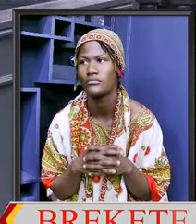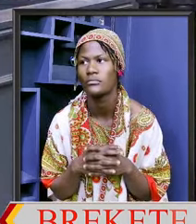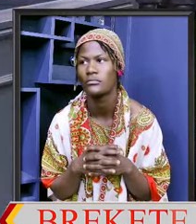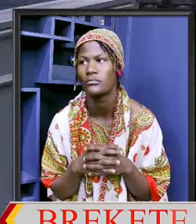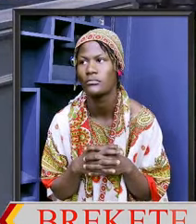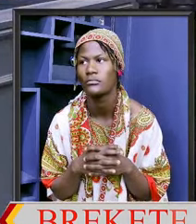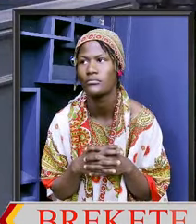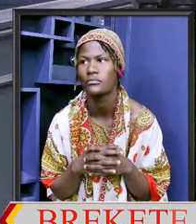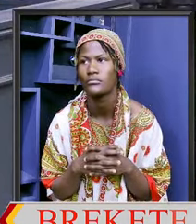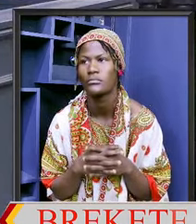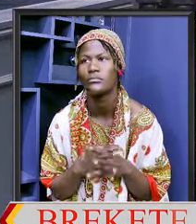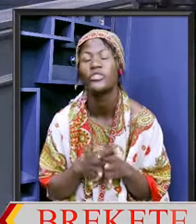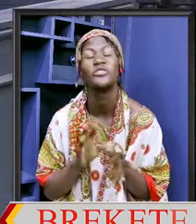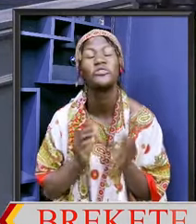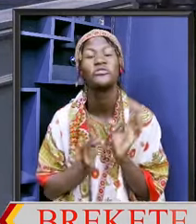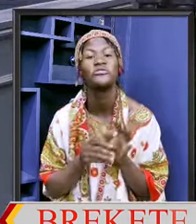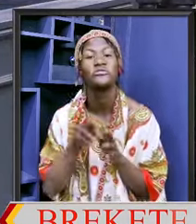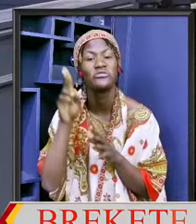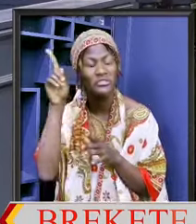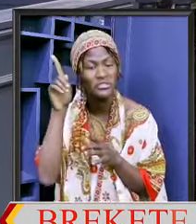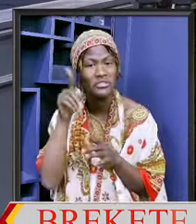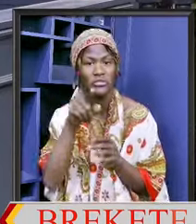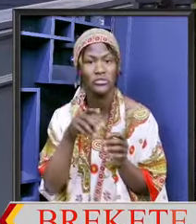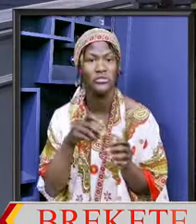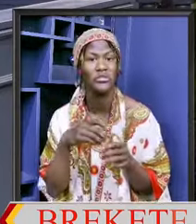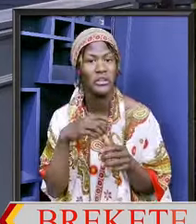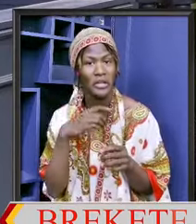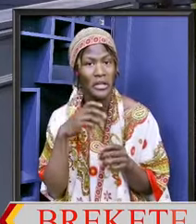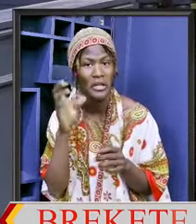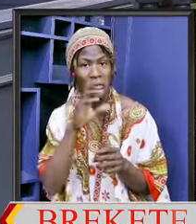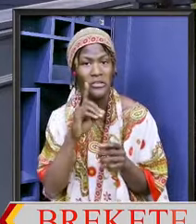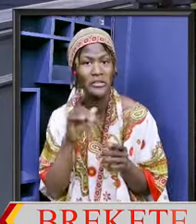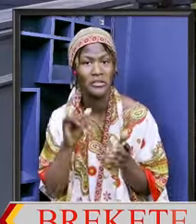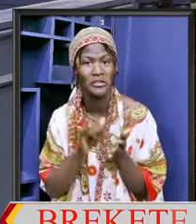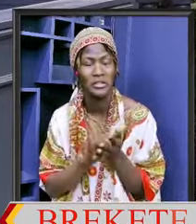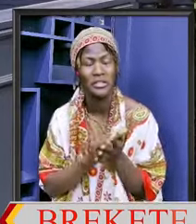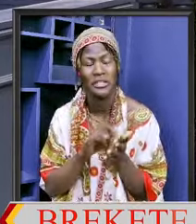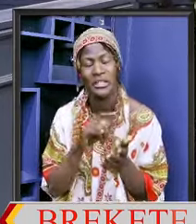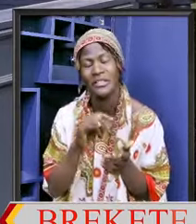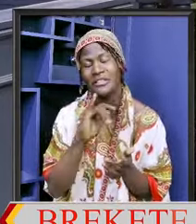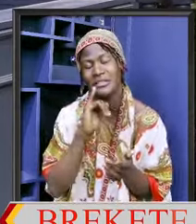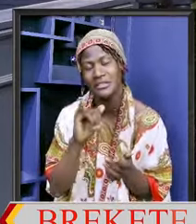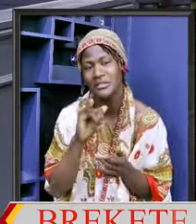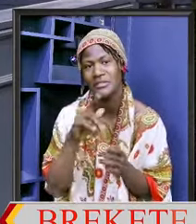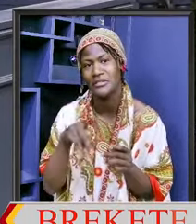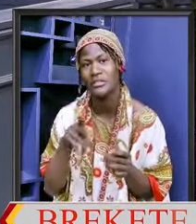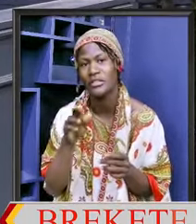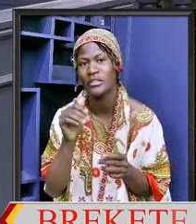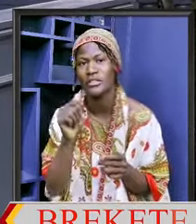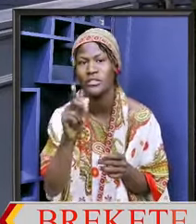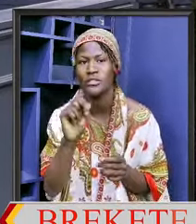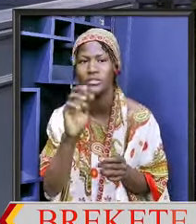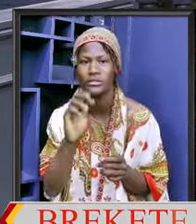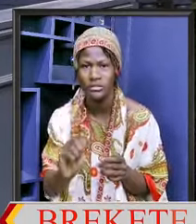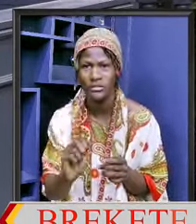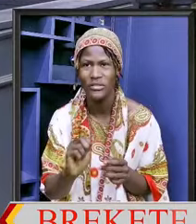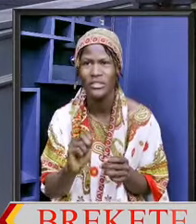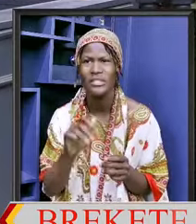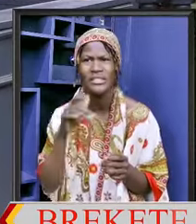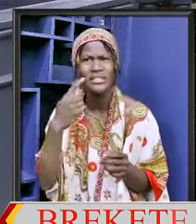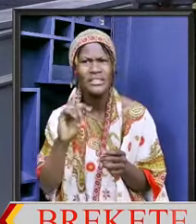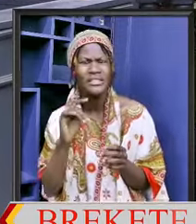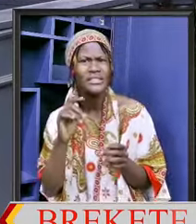okay. When you reach there, you go explain to them, saying a prank. My honor, president, you see, this kind of